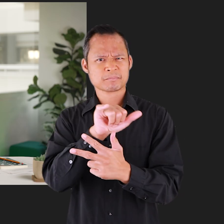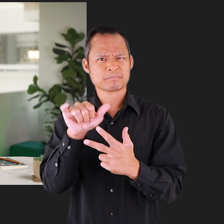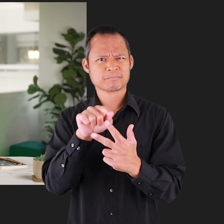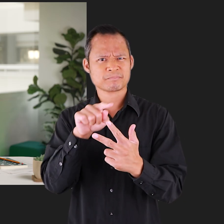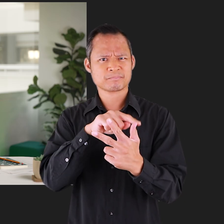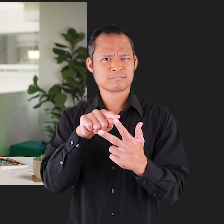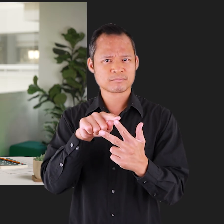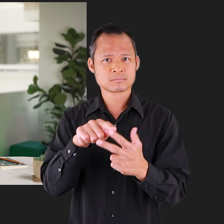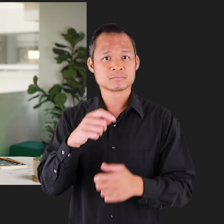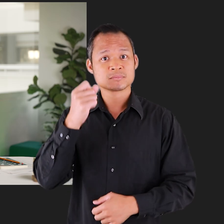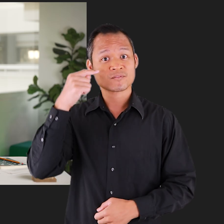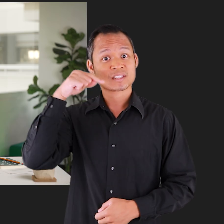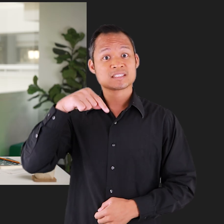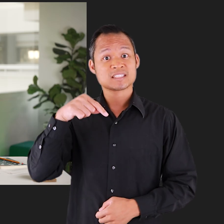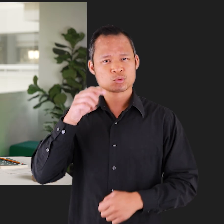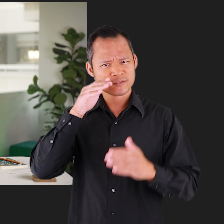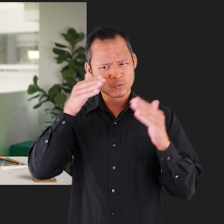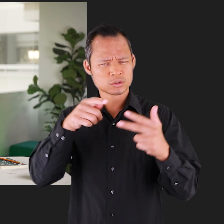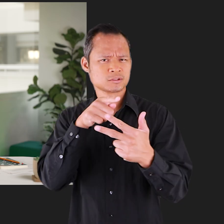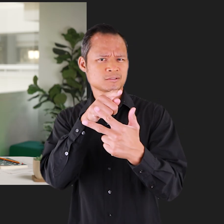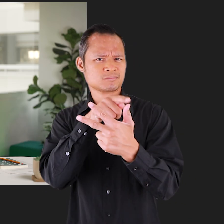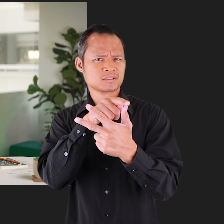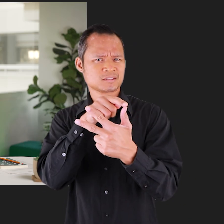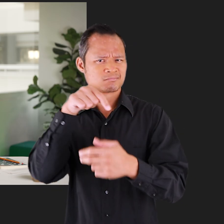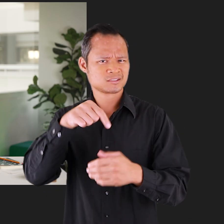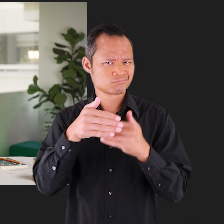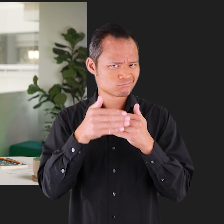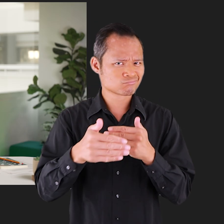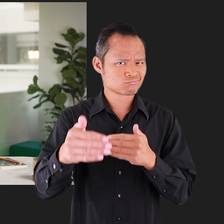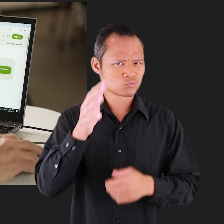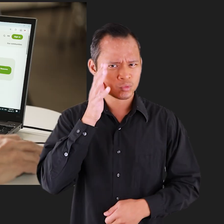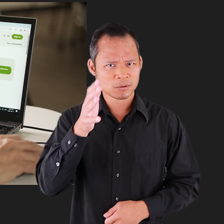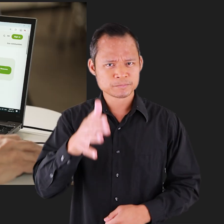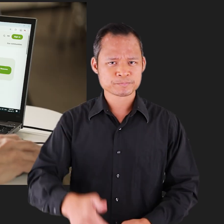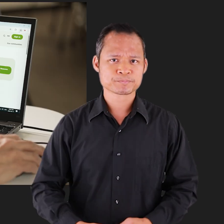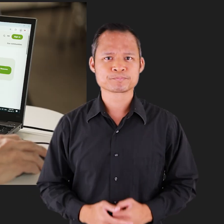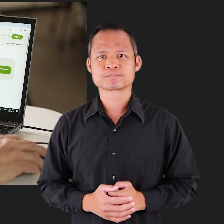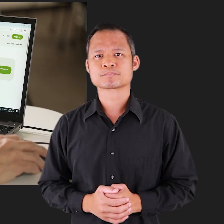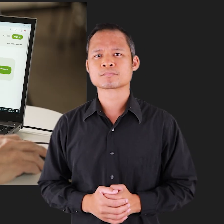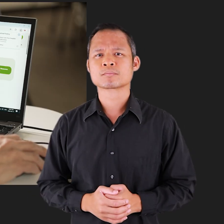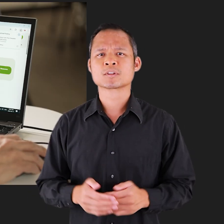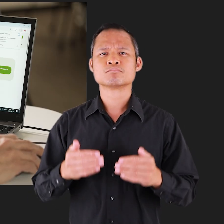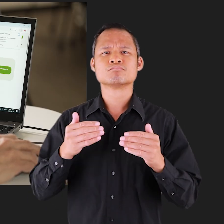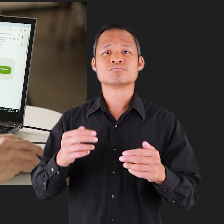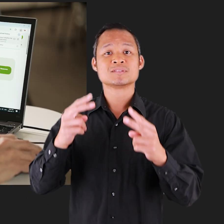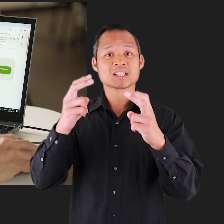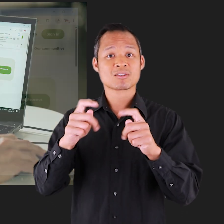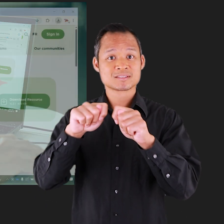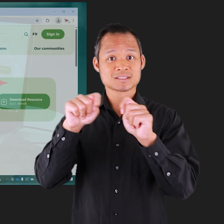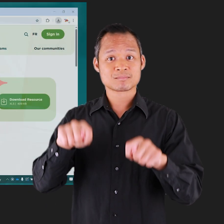template, which is almost identical to the cash flow template that I will be using in this video. Download the template and save it to your